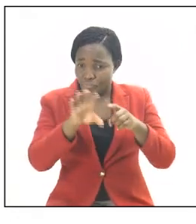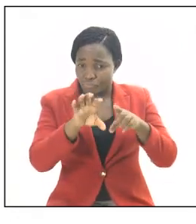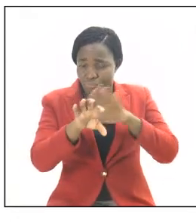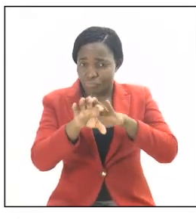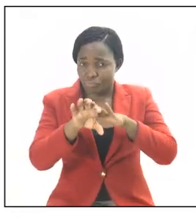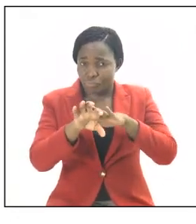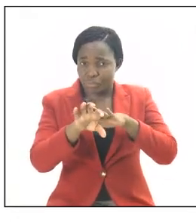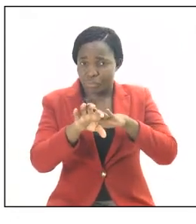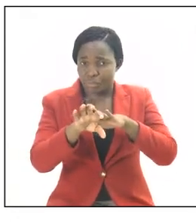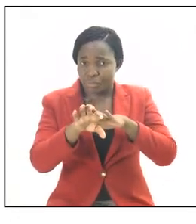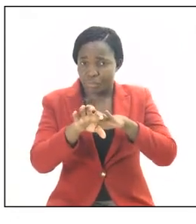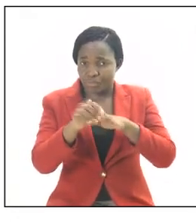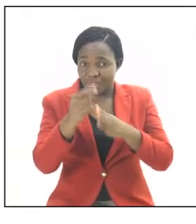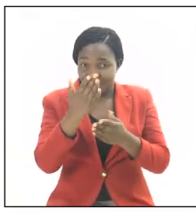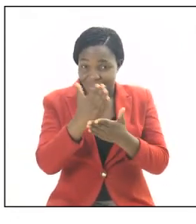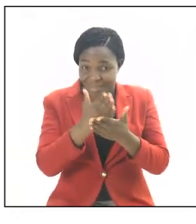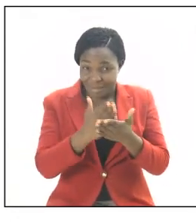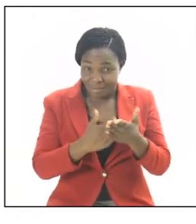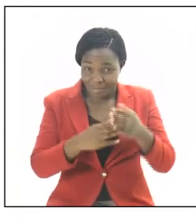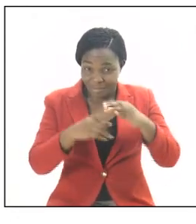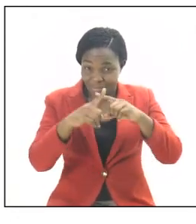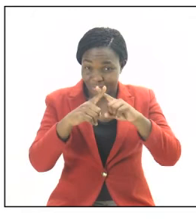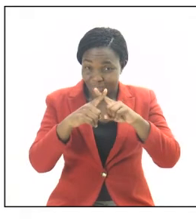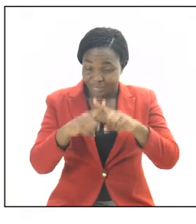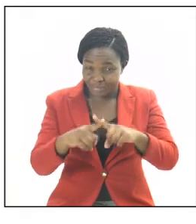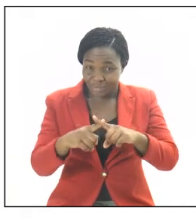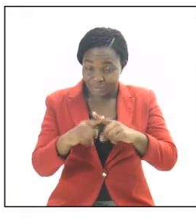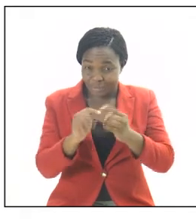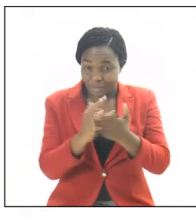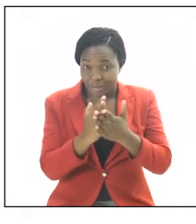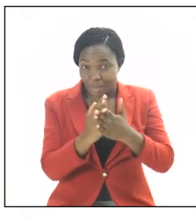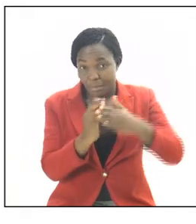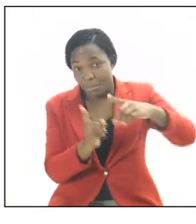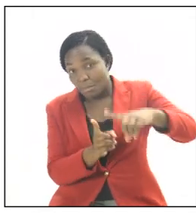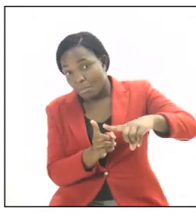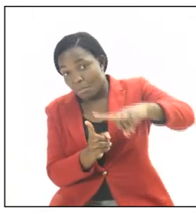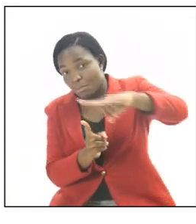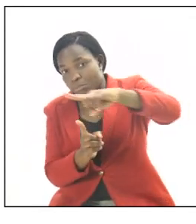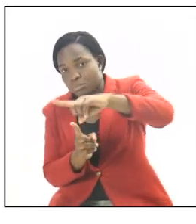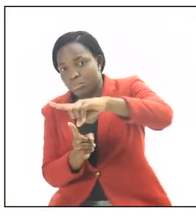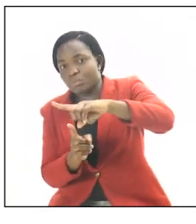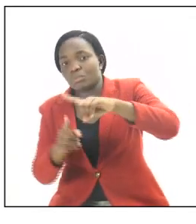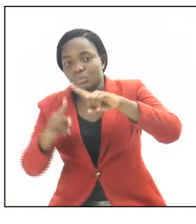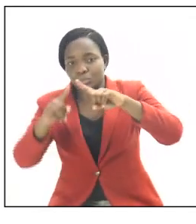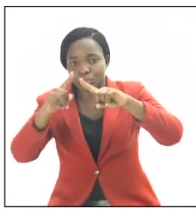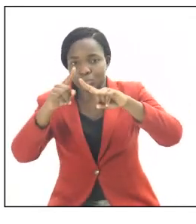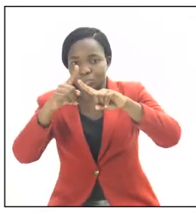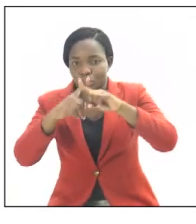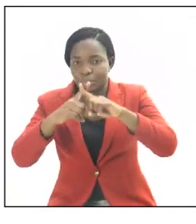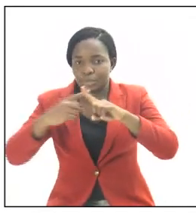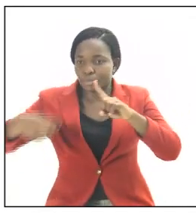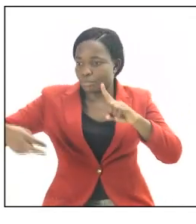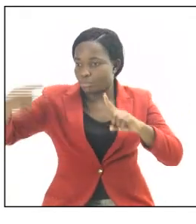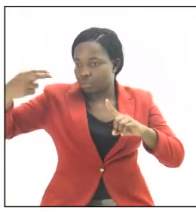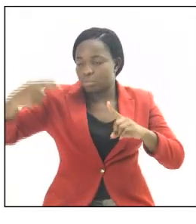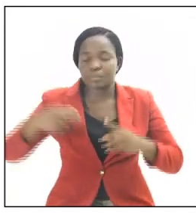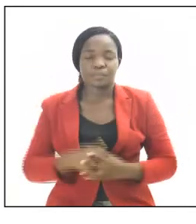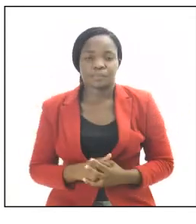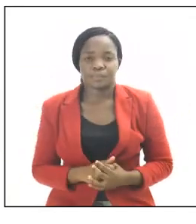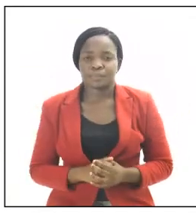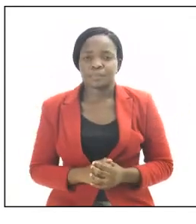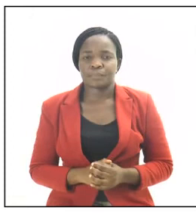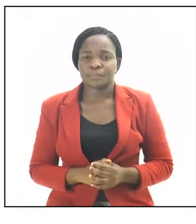is half times sum of parallel sides times height. Gotcha.